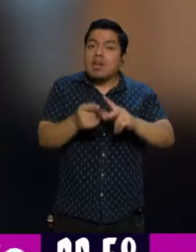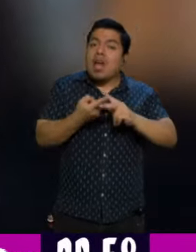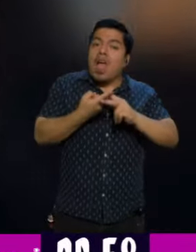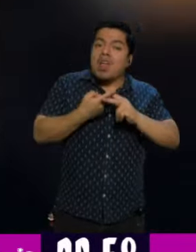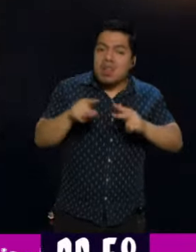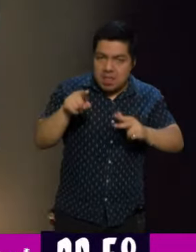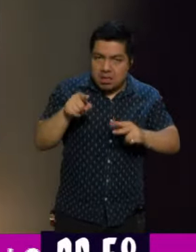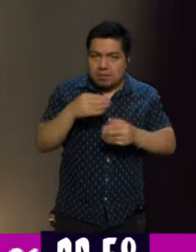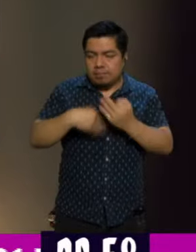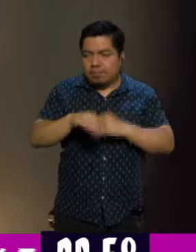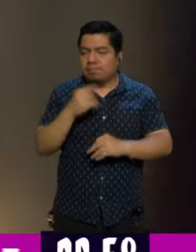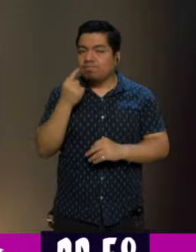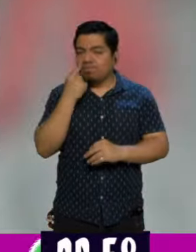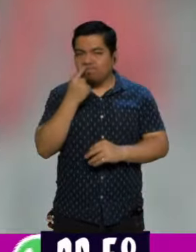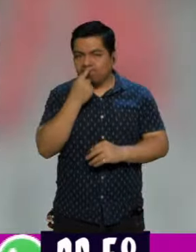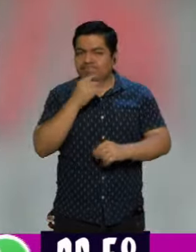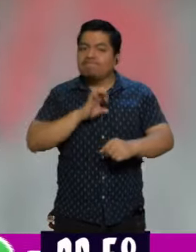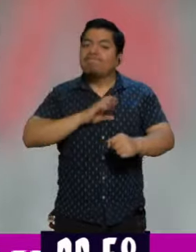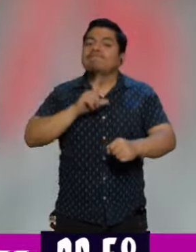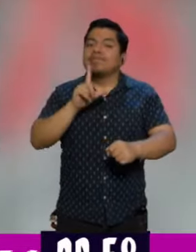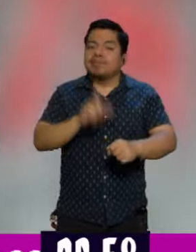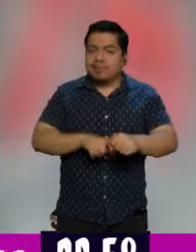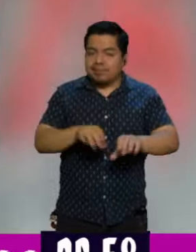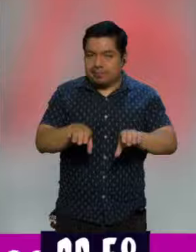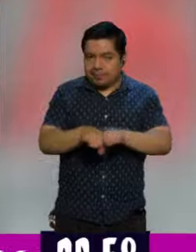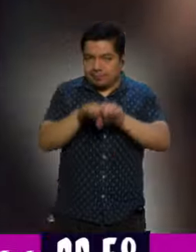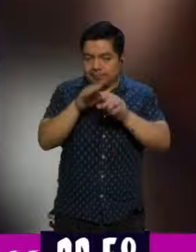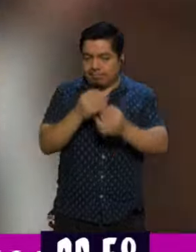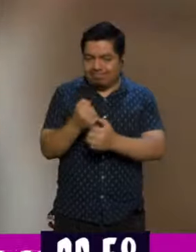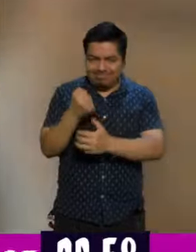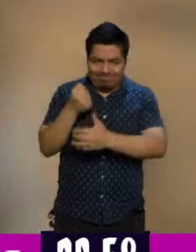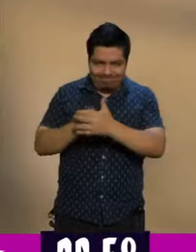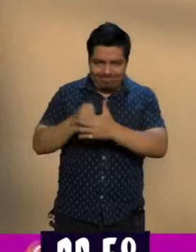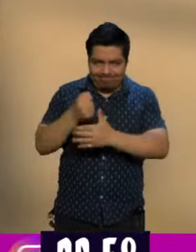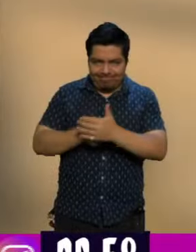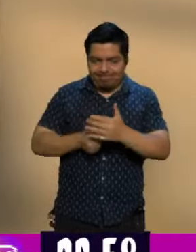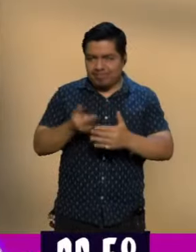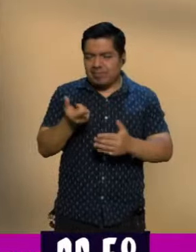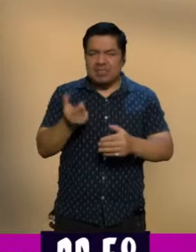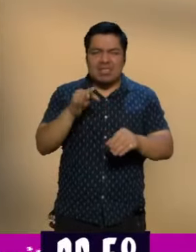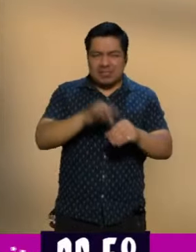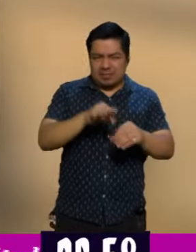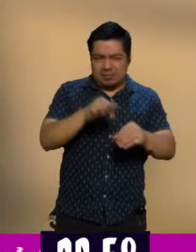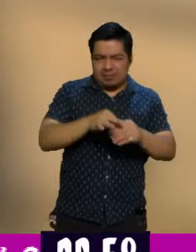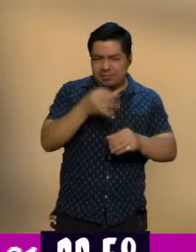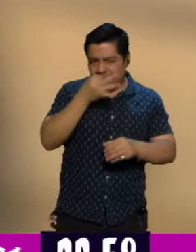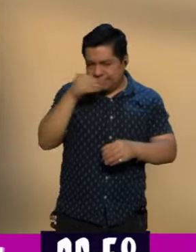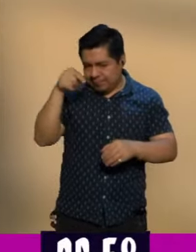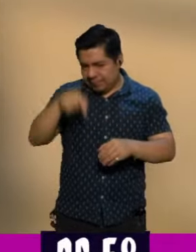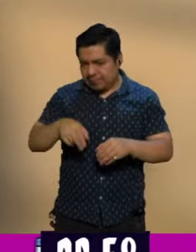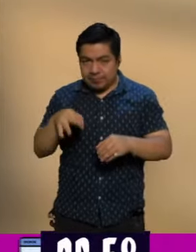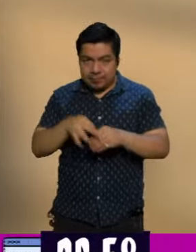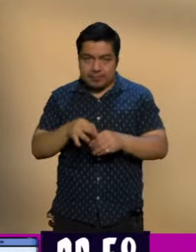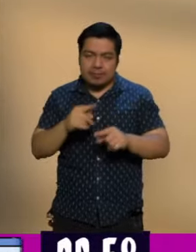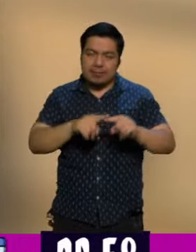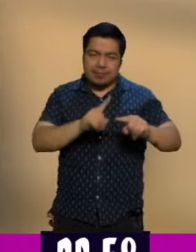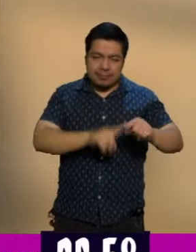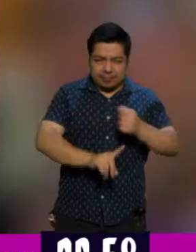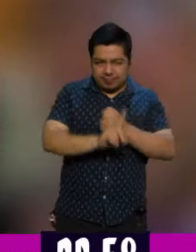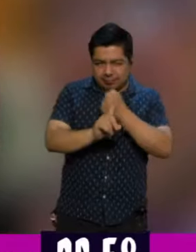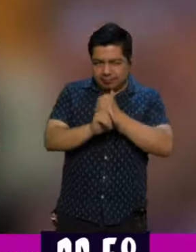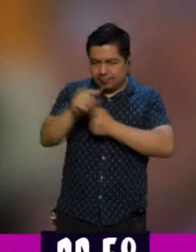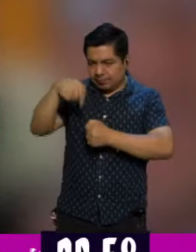democracy, especially with it having resonance with this election year in our own country and issues that are going